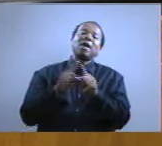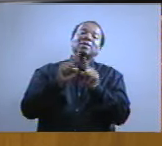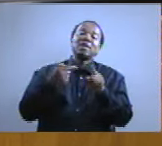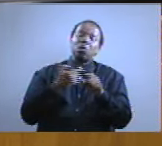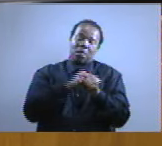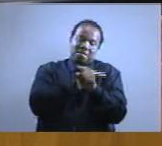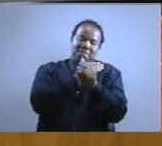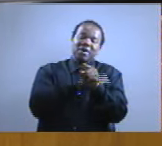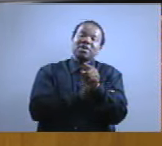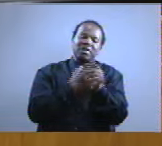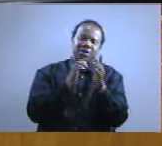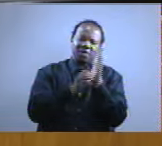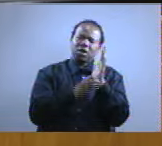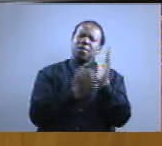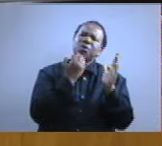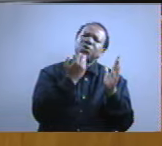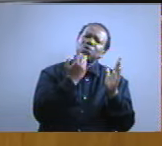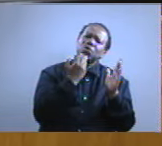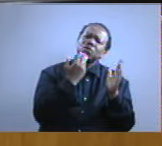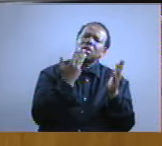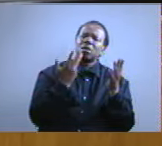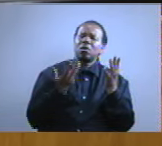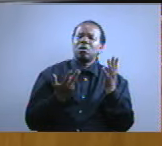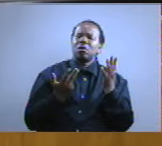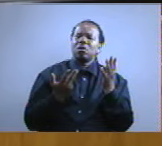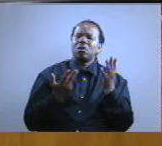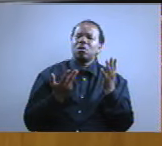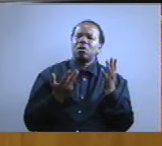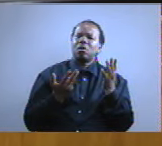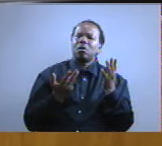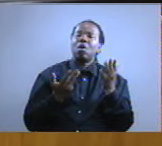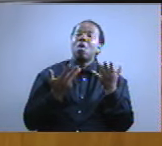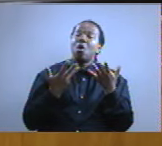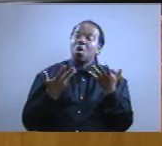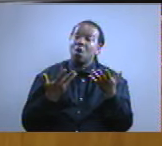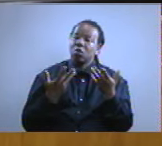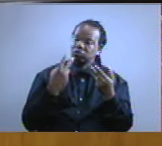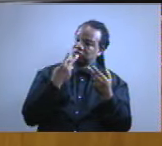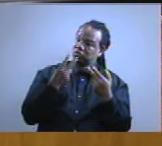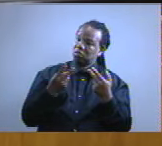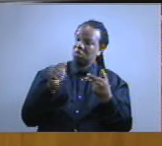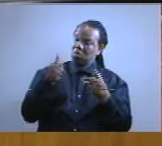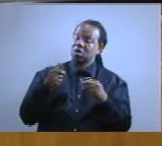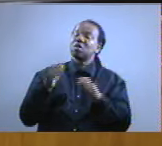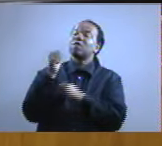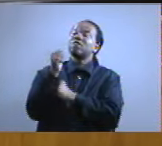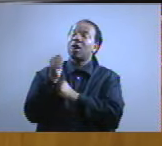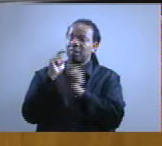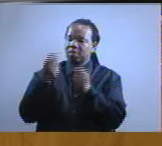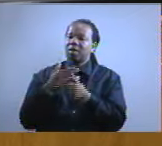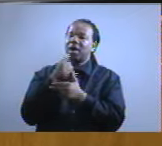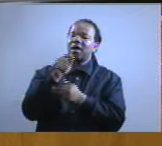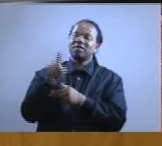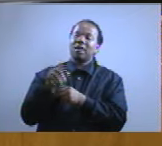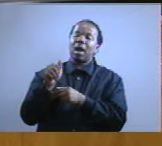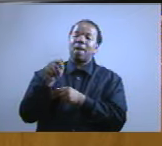criteria that must be taken into account in assessing compliance. ASAPO welcomes the revision